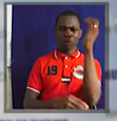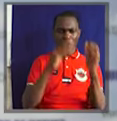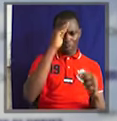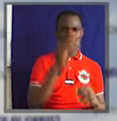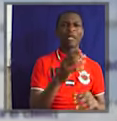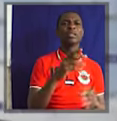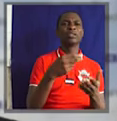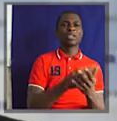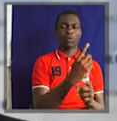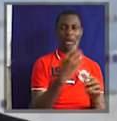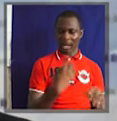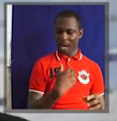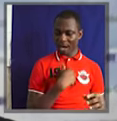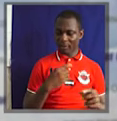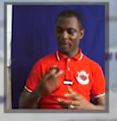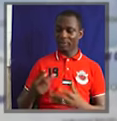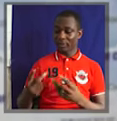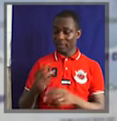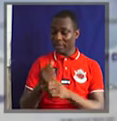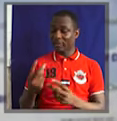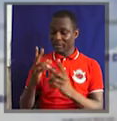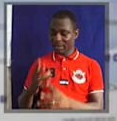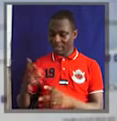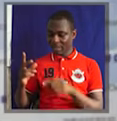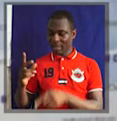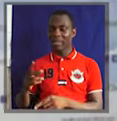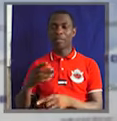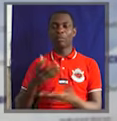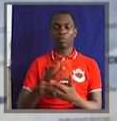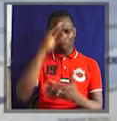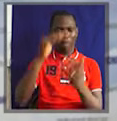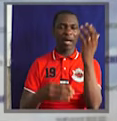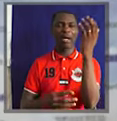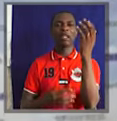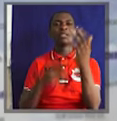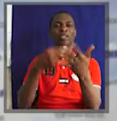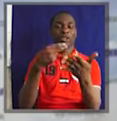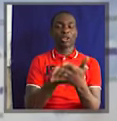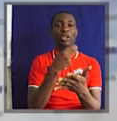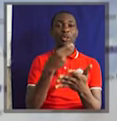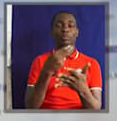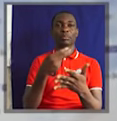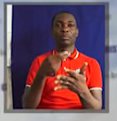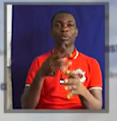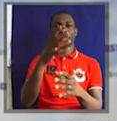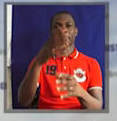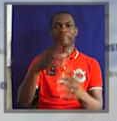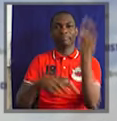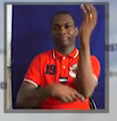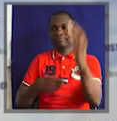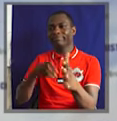ne yɛmfa ɛnyɛ ne hɔhɔ no ɔhe david ɔdwene ho sɛn david sɛ onipa kra ɔyɛ saa de wei no ɛsɛ sɛ ye kunu